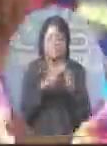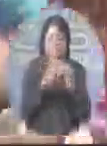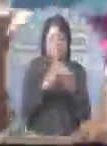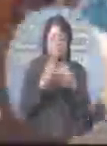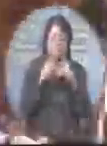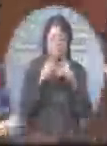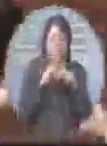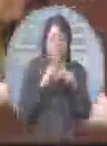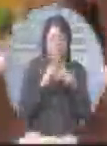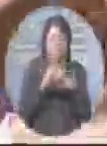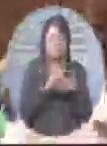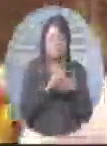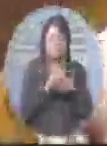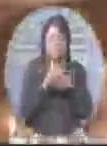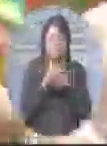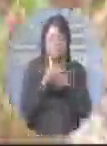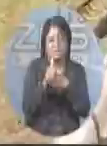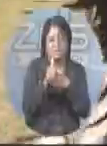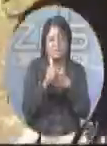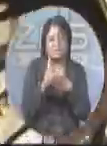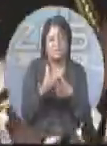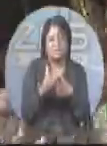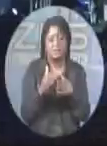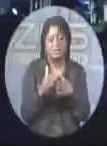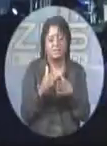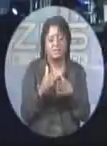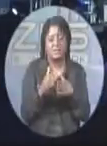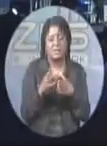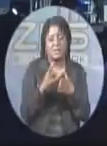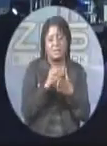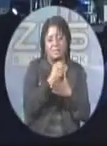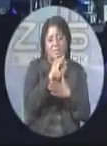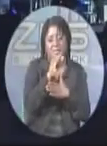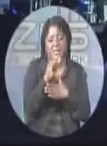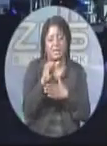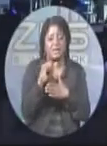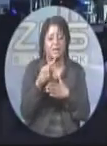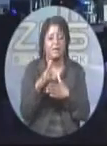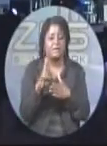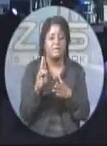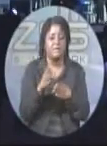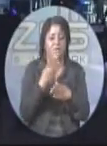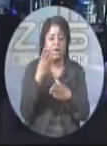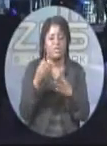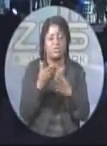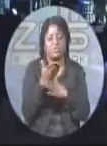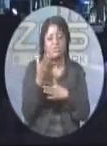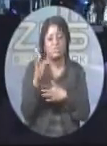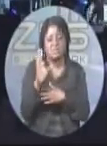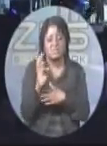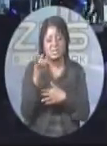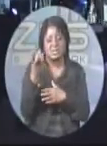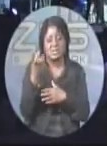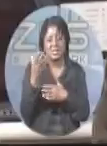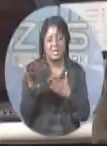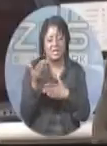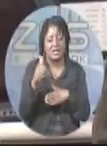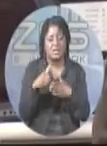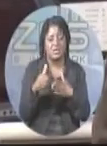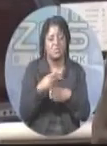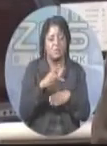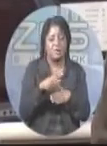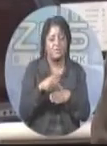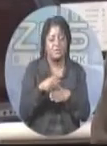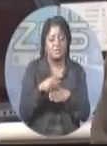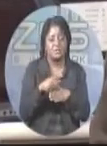for April 28th and 29th in Grand Bahama and May 4th through 6th right here in New Providence. Festival Commission CEO Roscoe